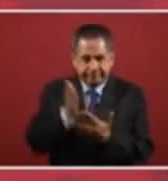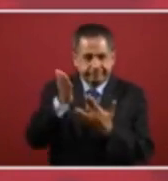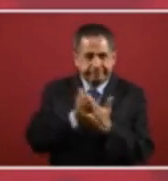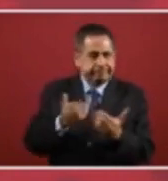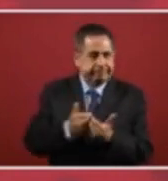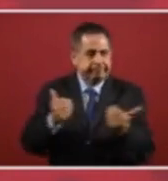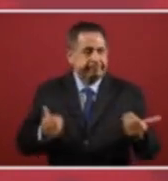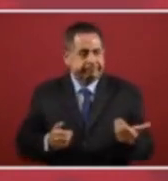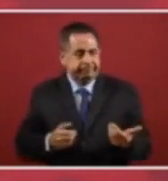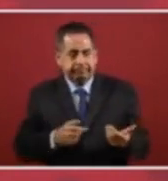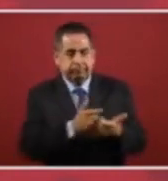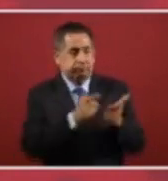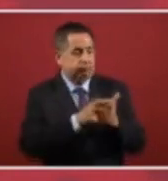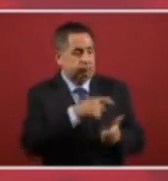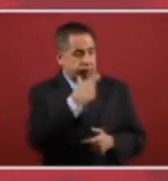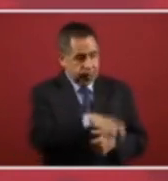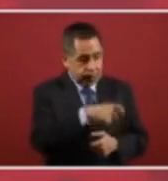forever.